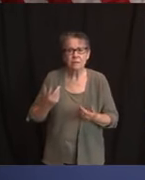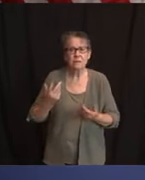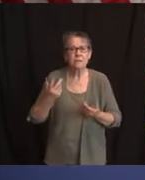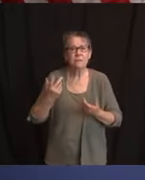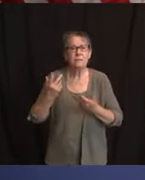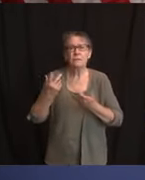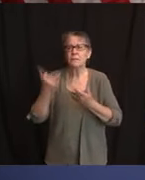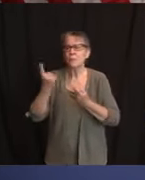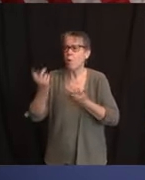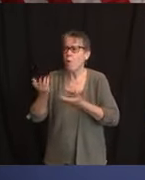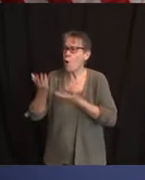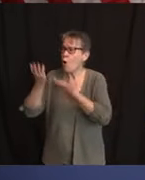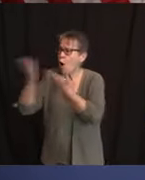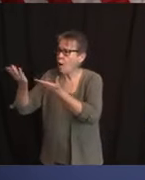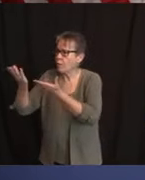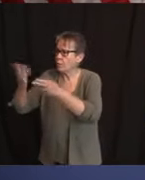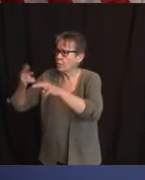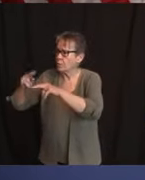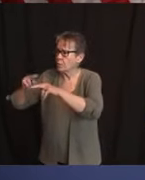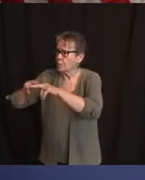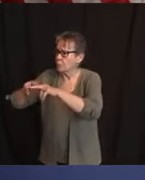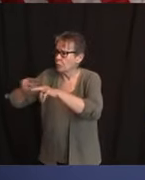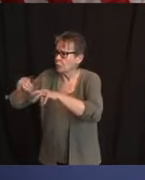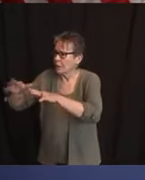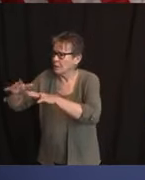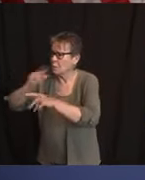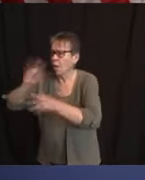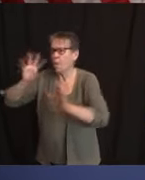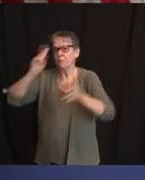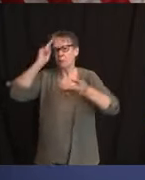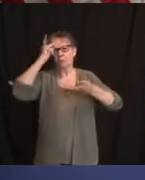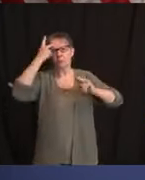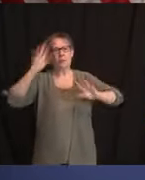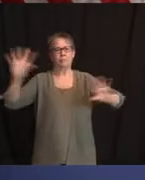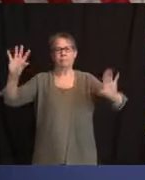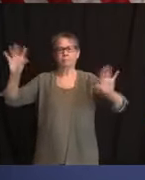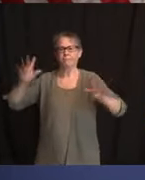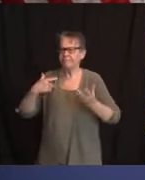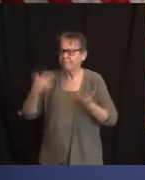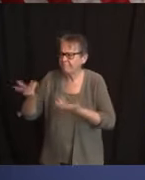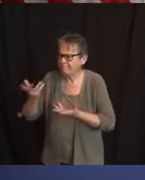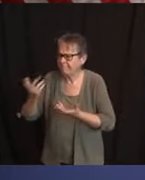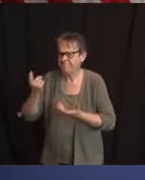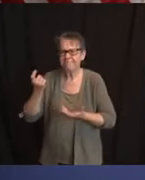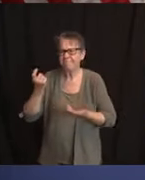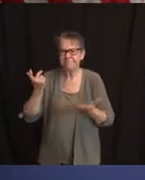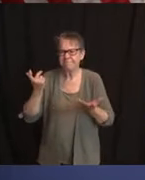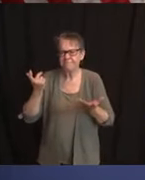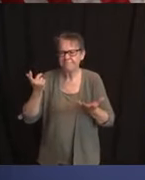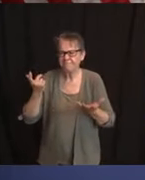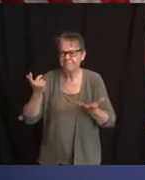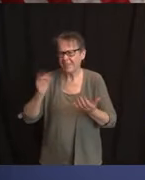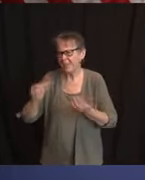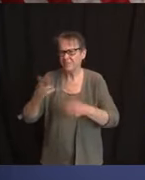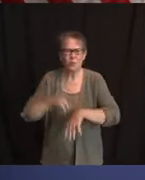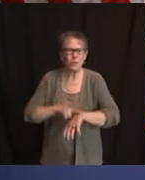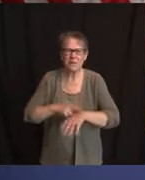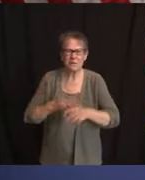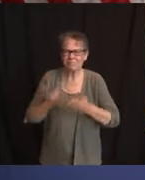Juicy backstory. Listen, we want a full board. We want everybody in the seat. We want it